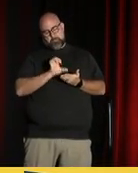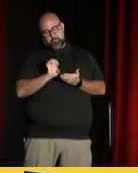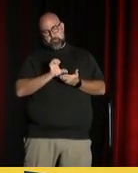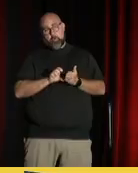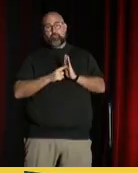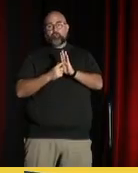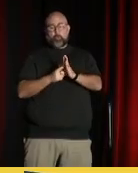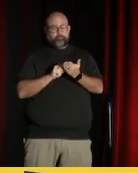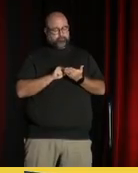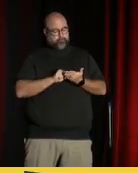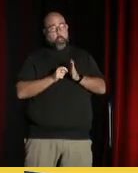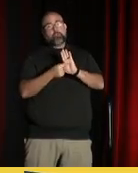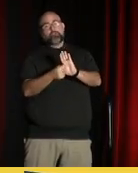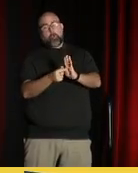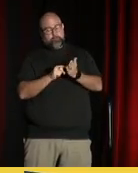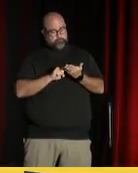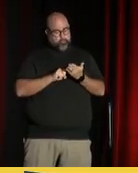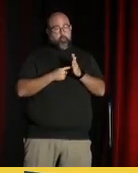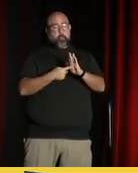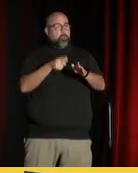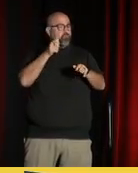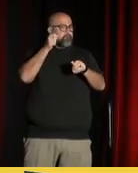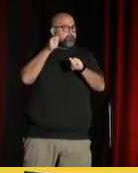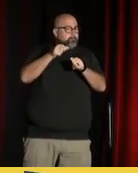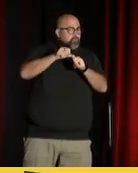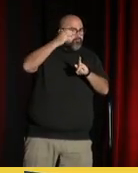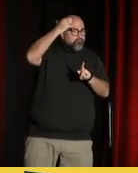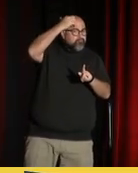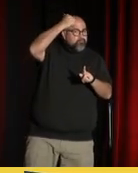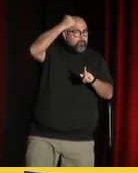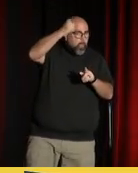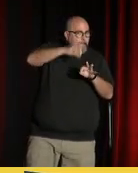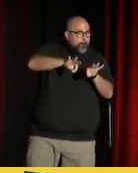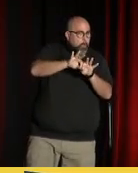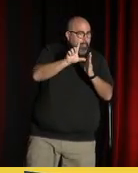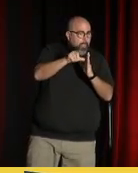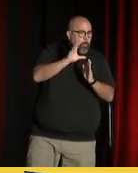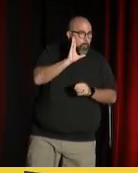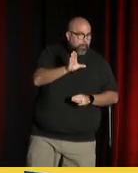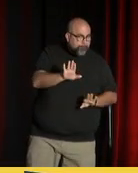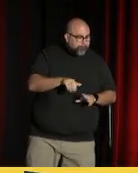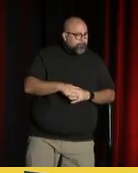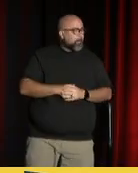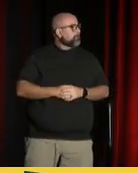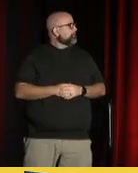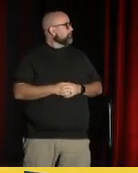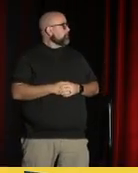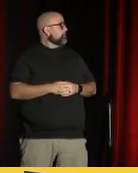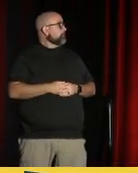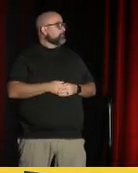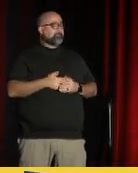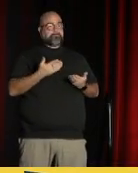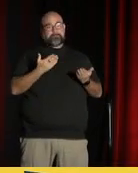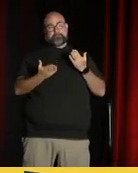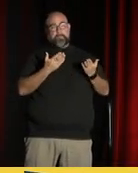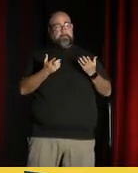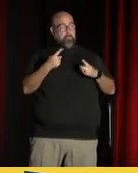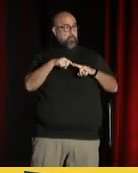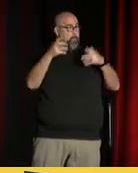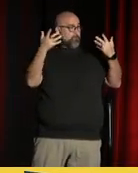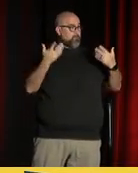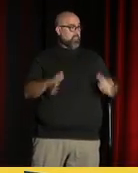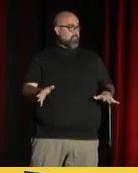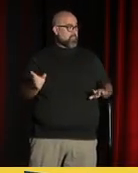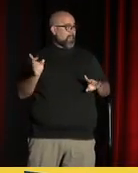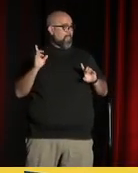out some things I want all of you to remember. They'll be important a little bit later on, all right? Who knows? Maybe by the time we're done with